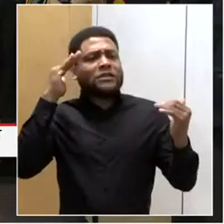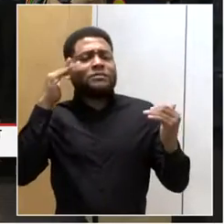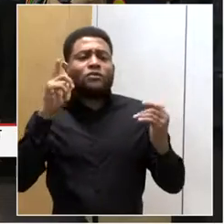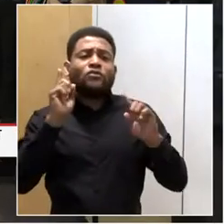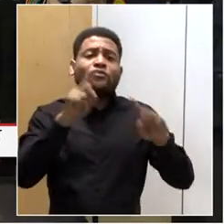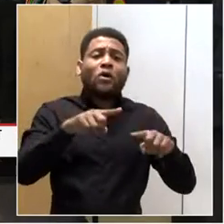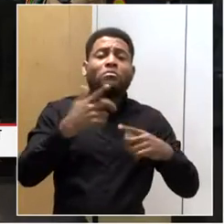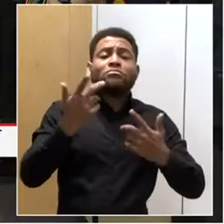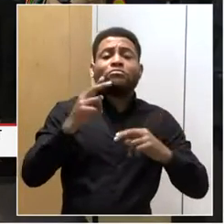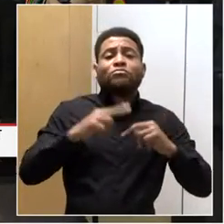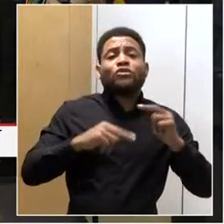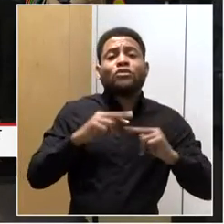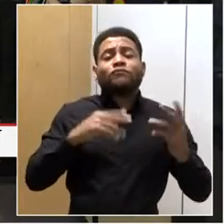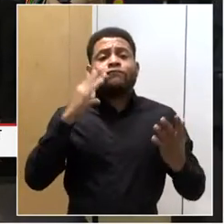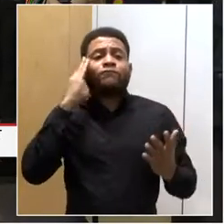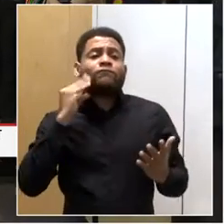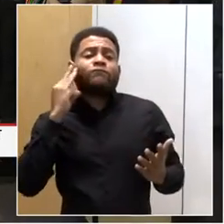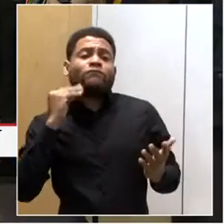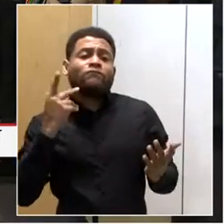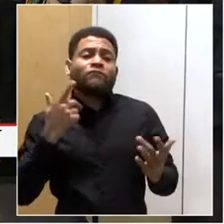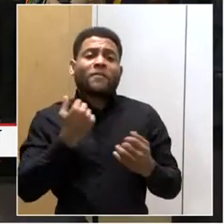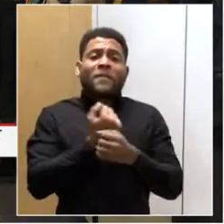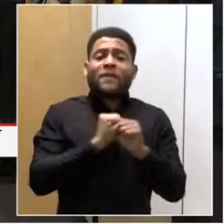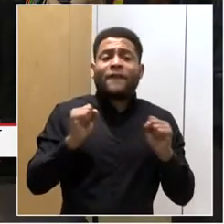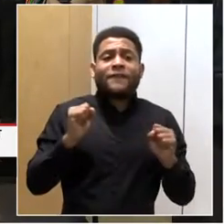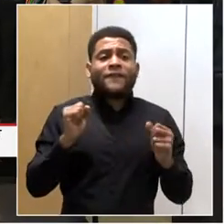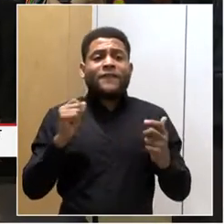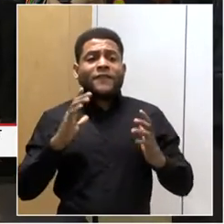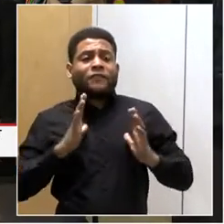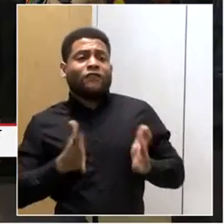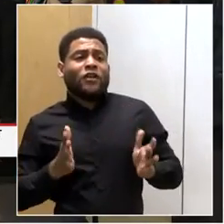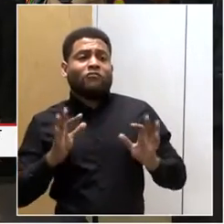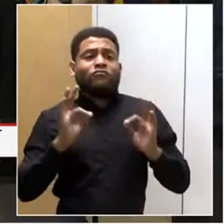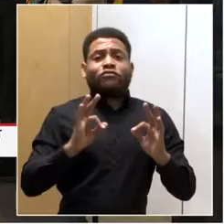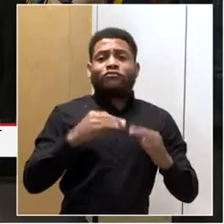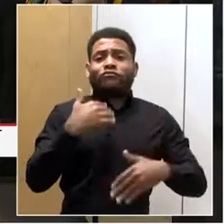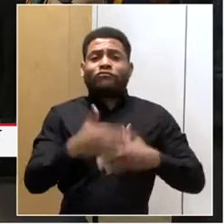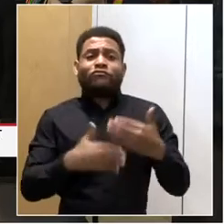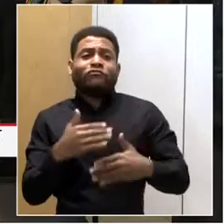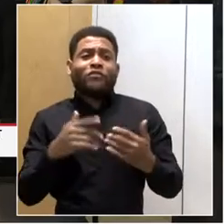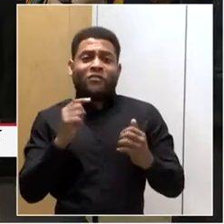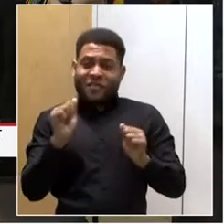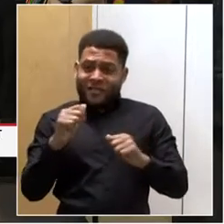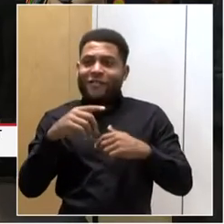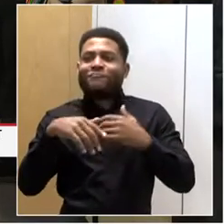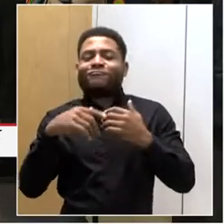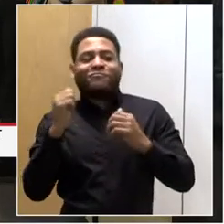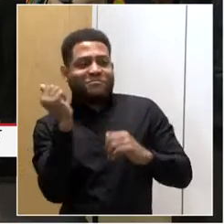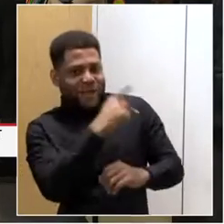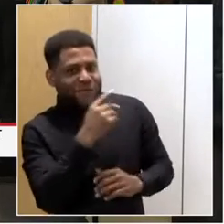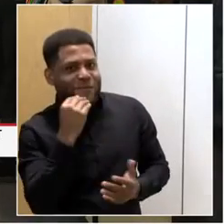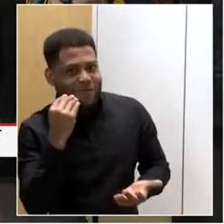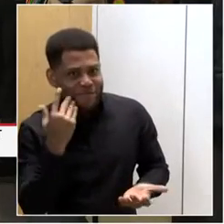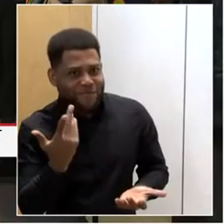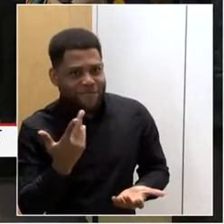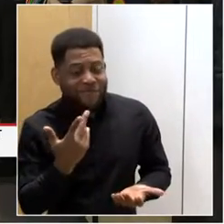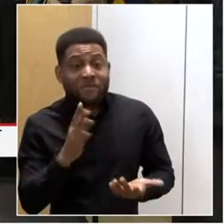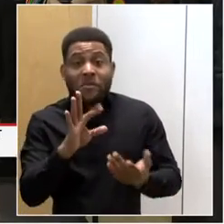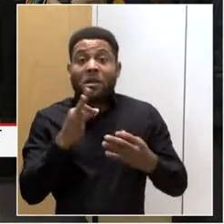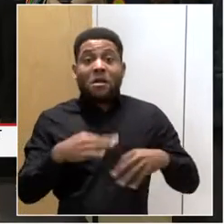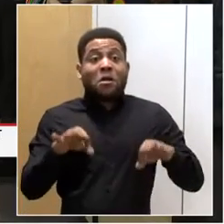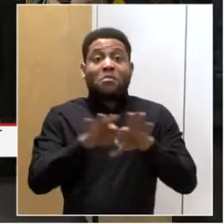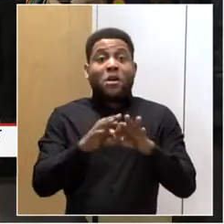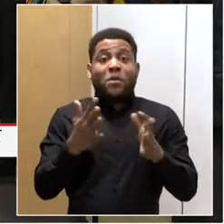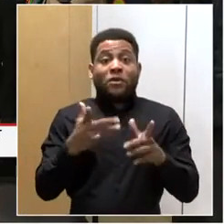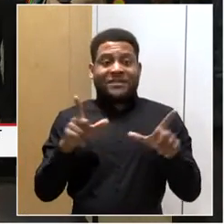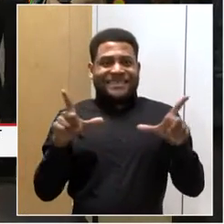on an experience and go back home. And it is also important that the permit process be